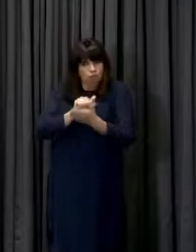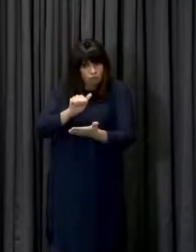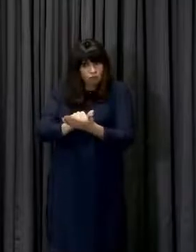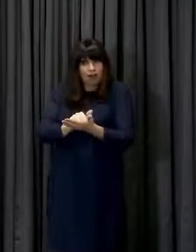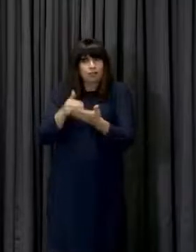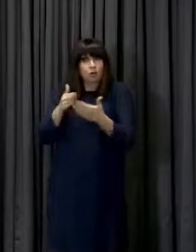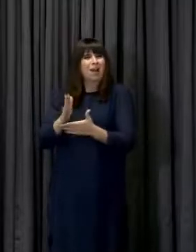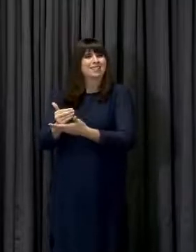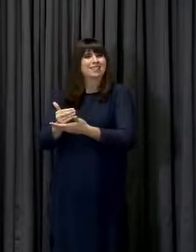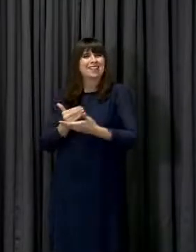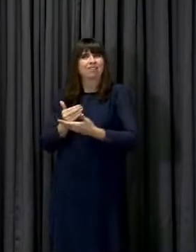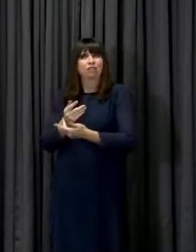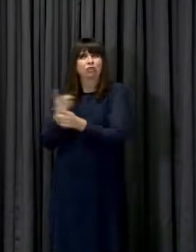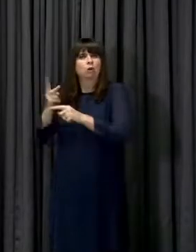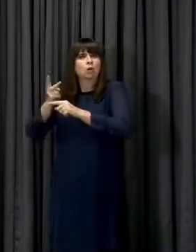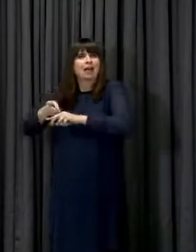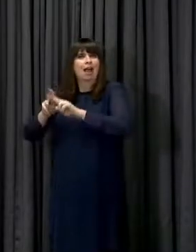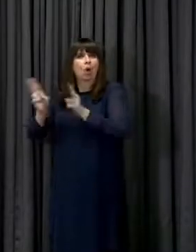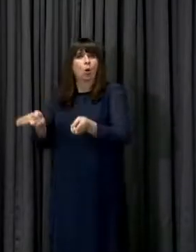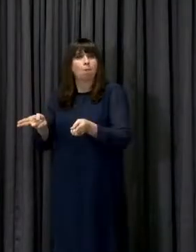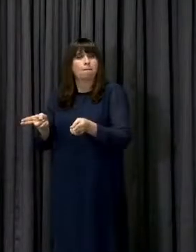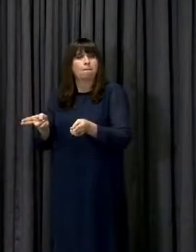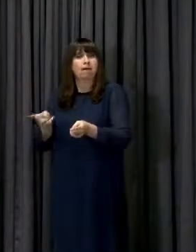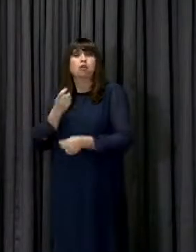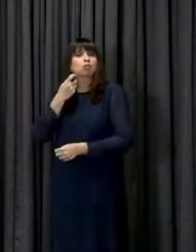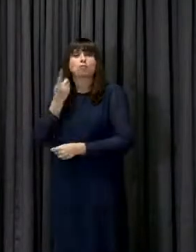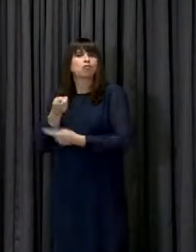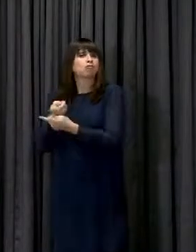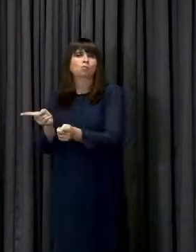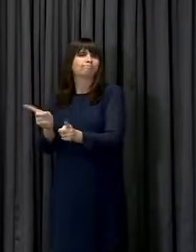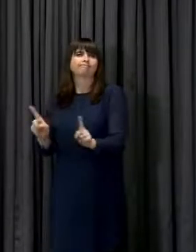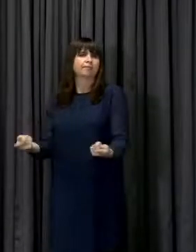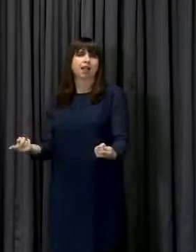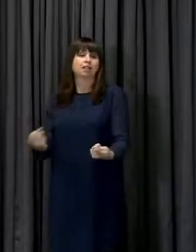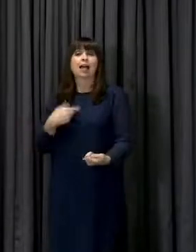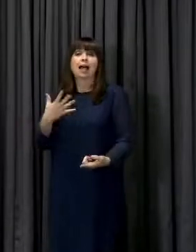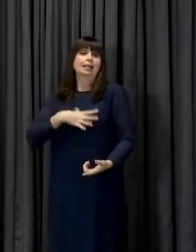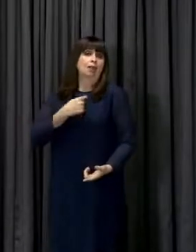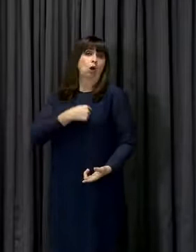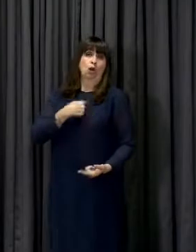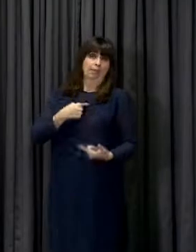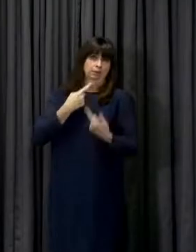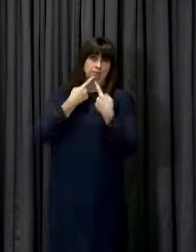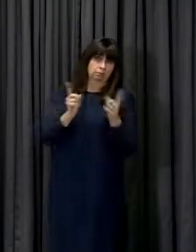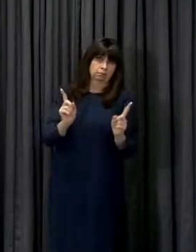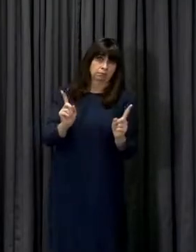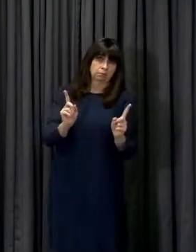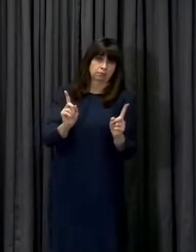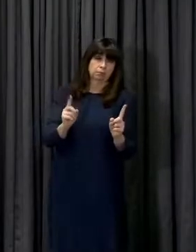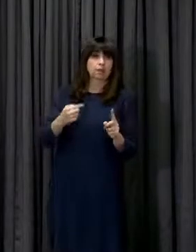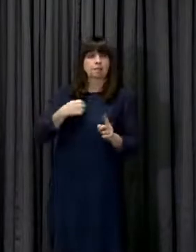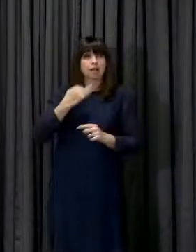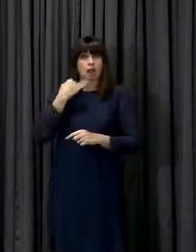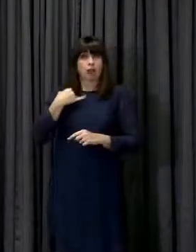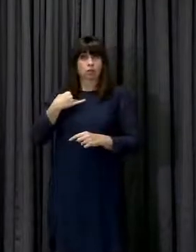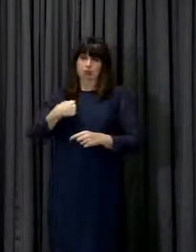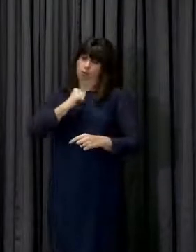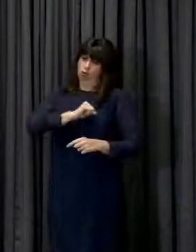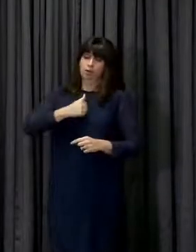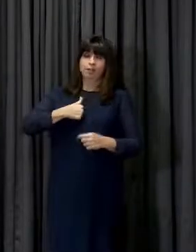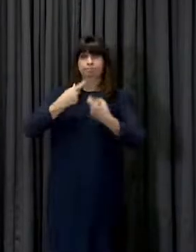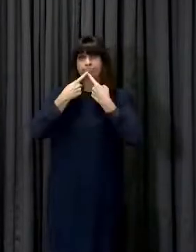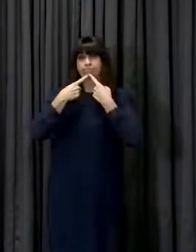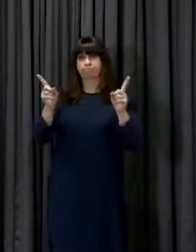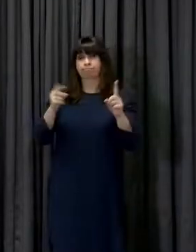That won't be tomorrow. And I thought it was really important to be upfront about that when I made the announcement last week, and in my